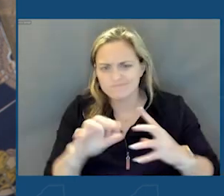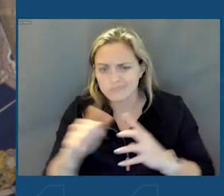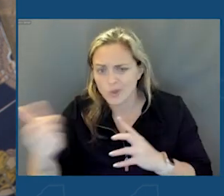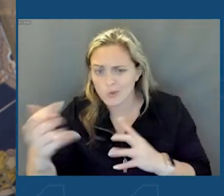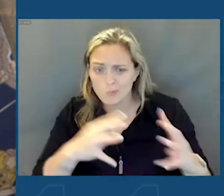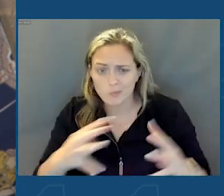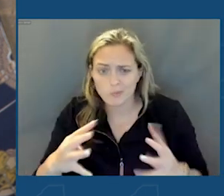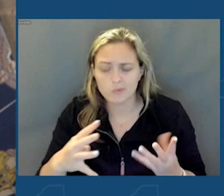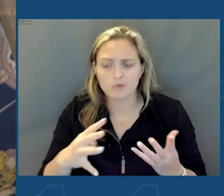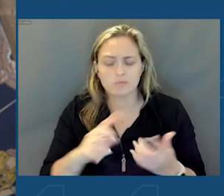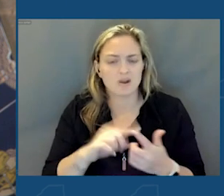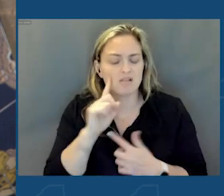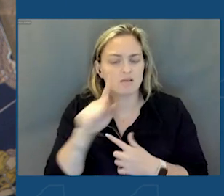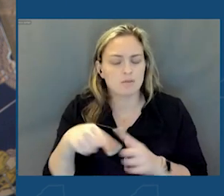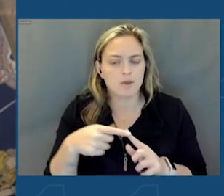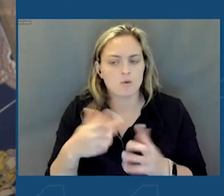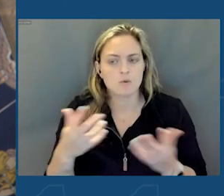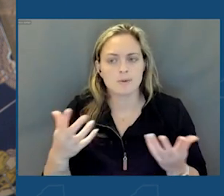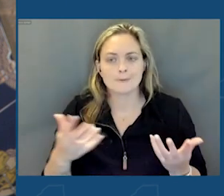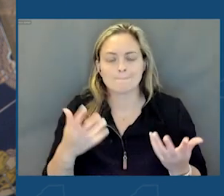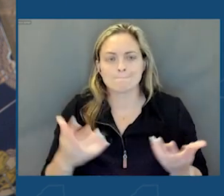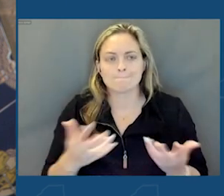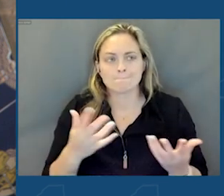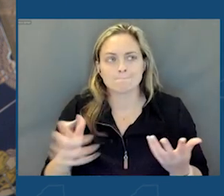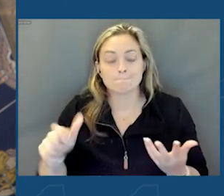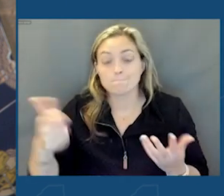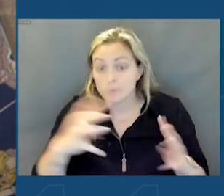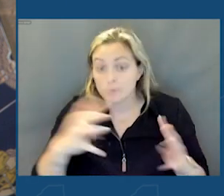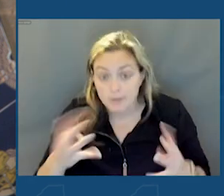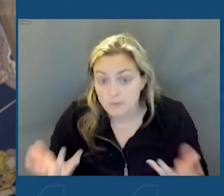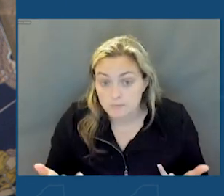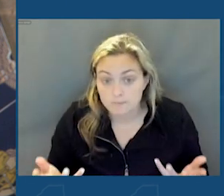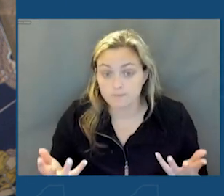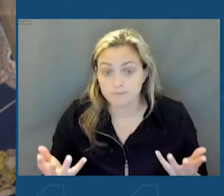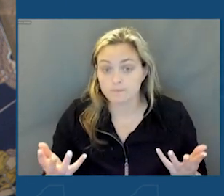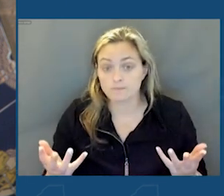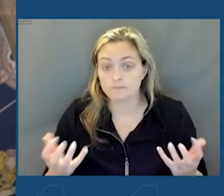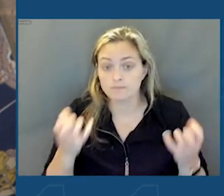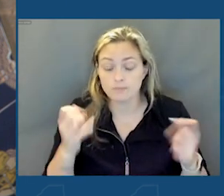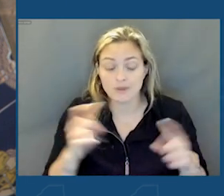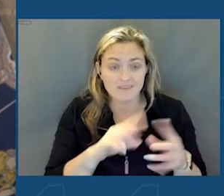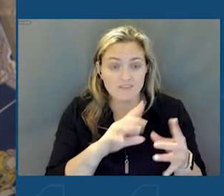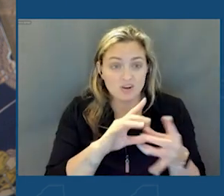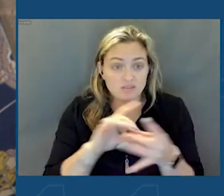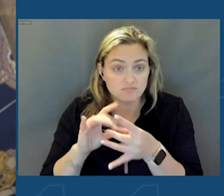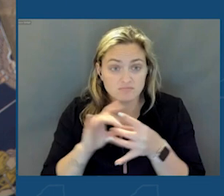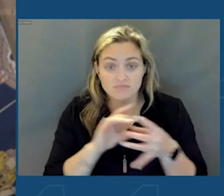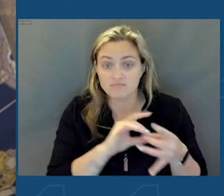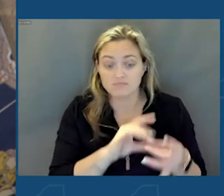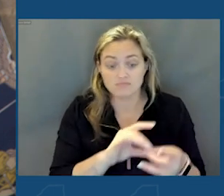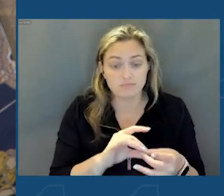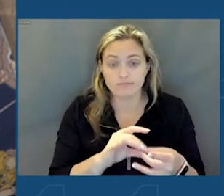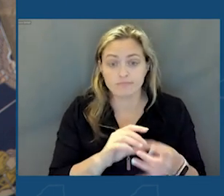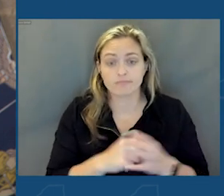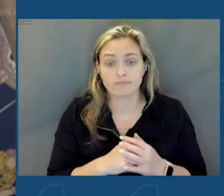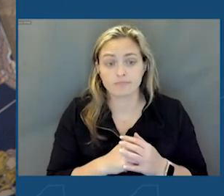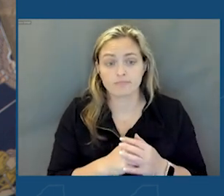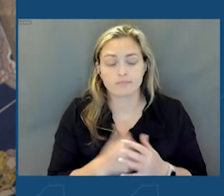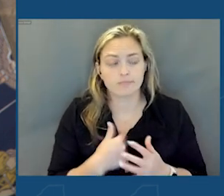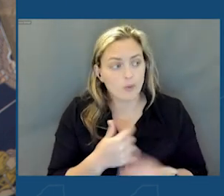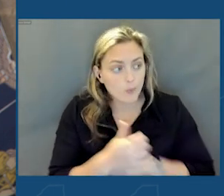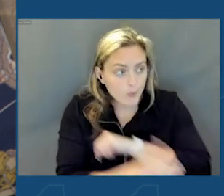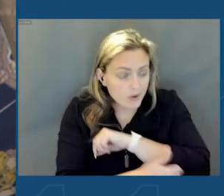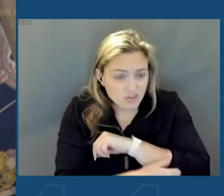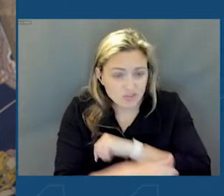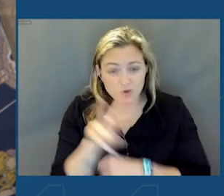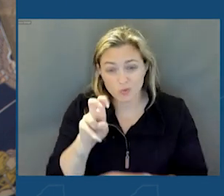And I think about those other battles. And again, there's many connections to those. Our country is almost